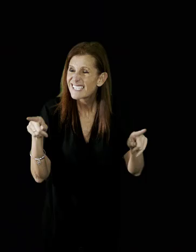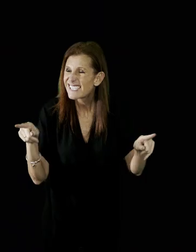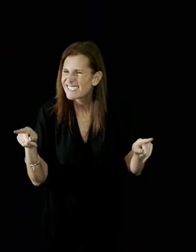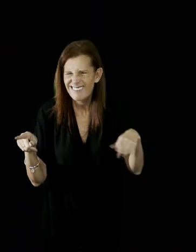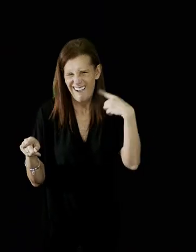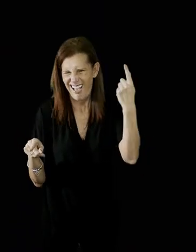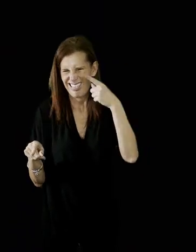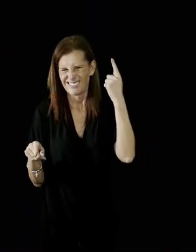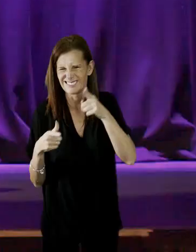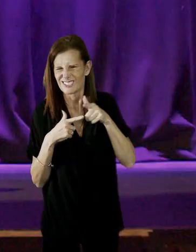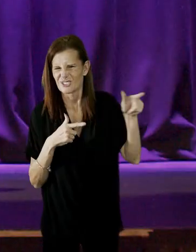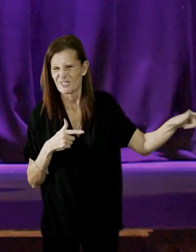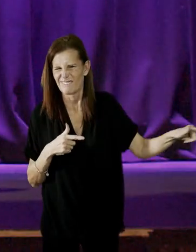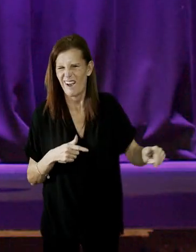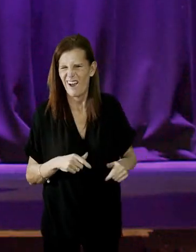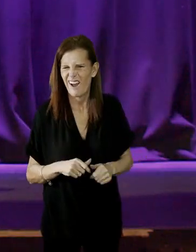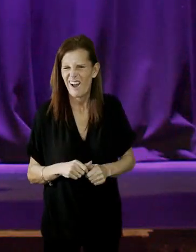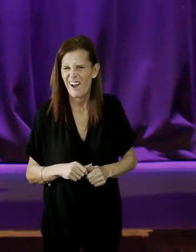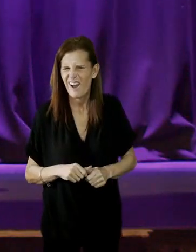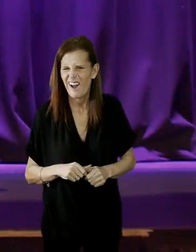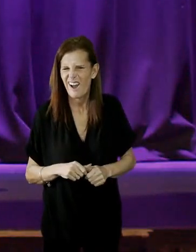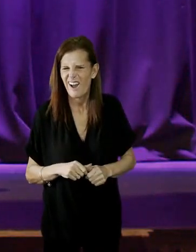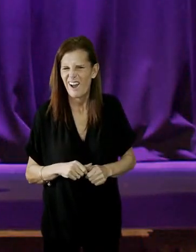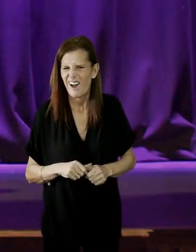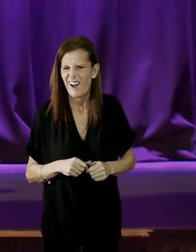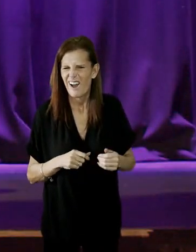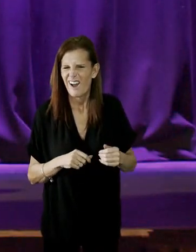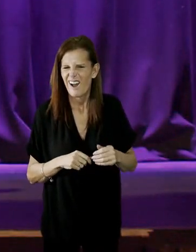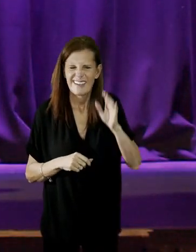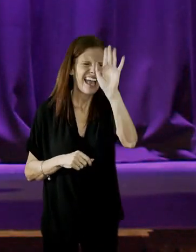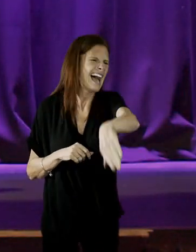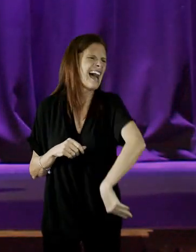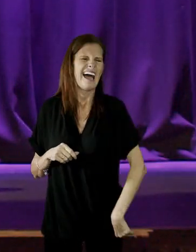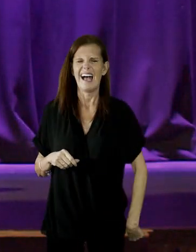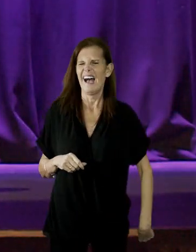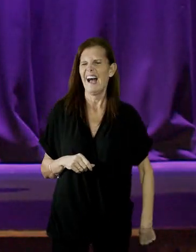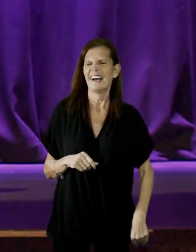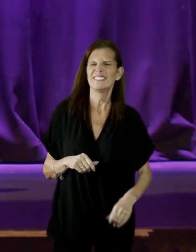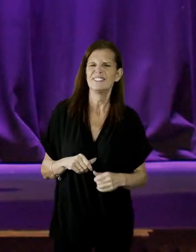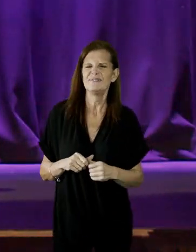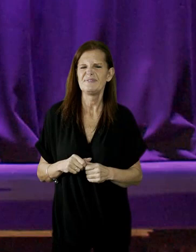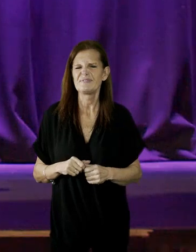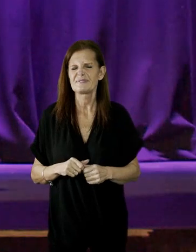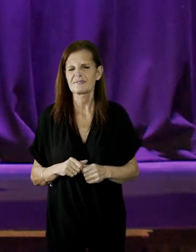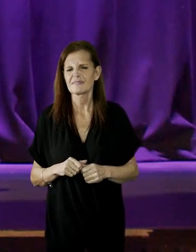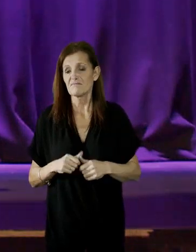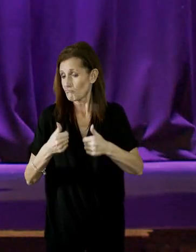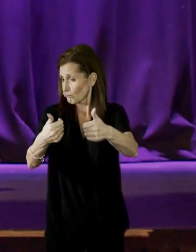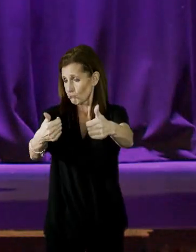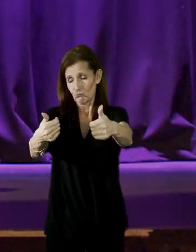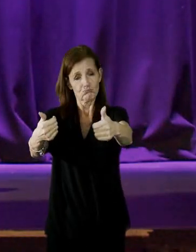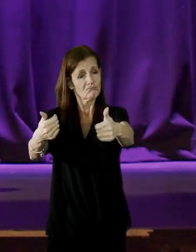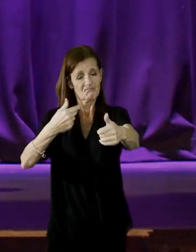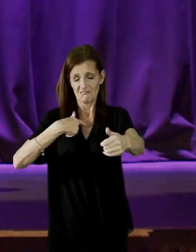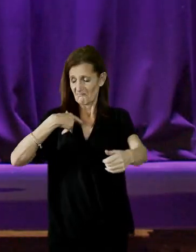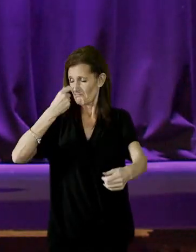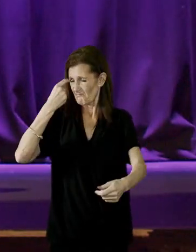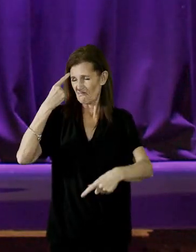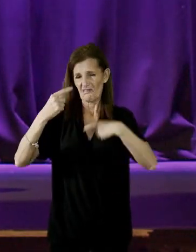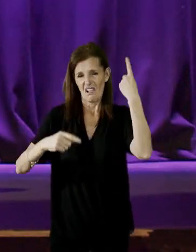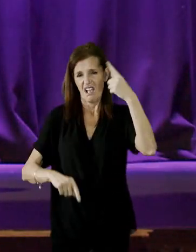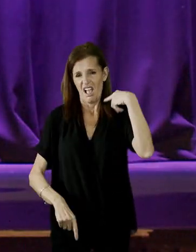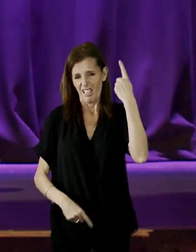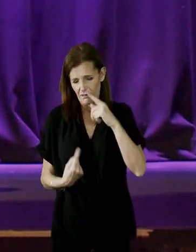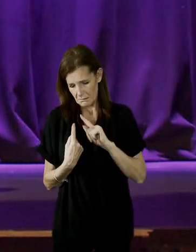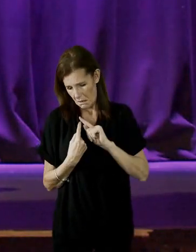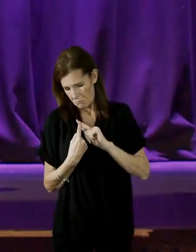go see the Olympic? No, fair enough. It's fair enough. I get it. London is right on my doorstep. So me and my